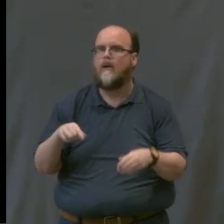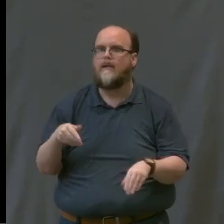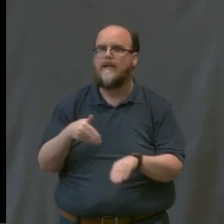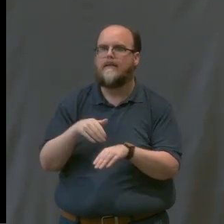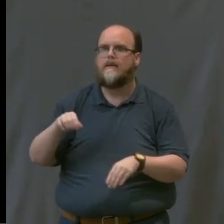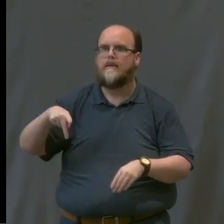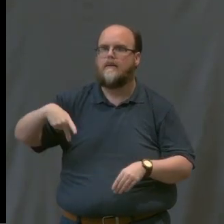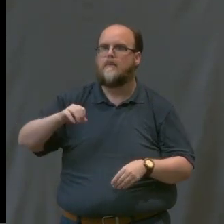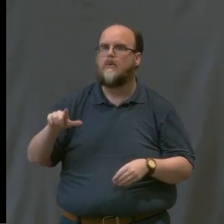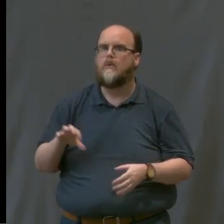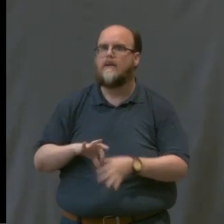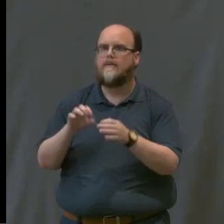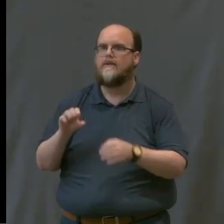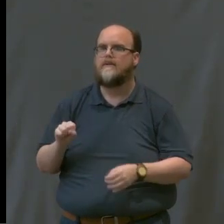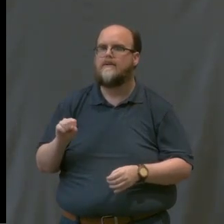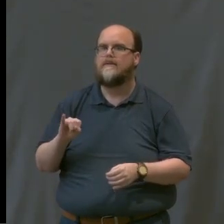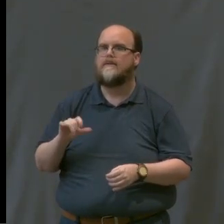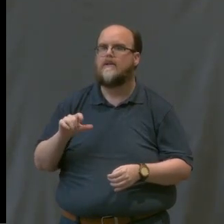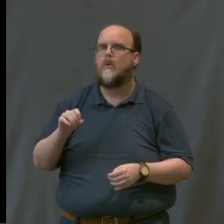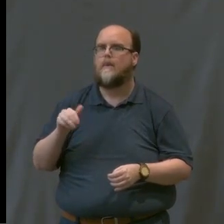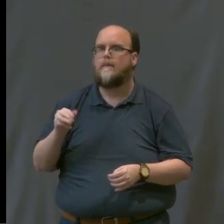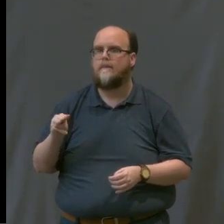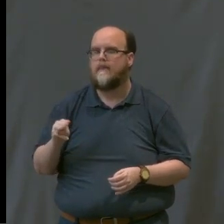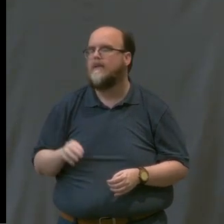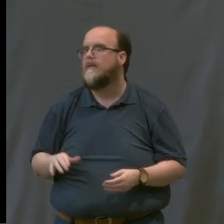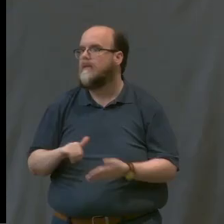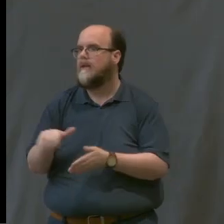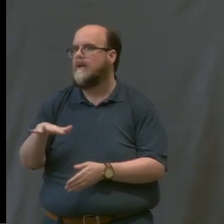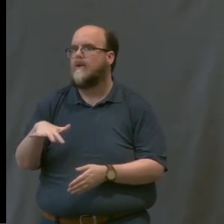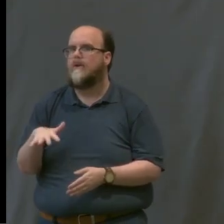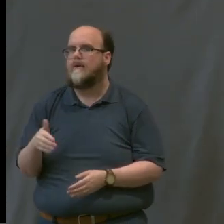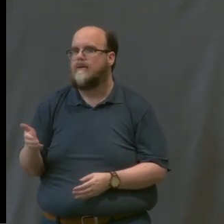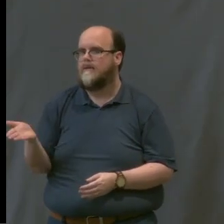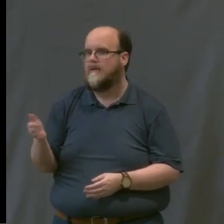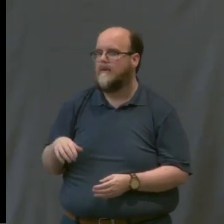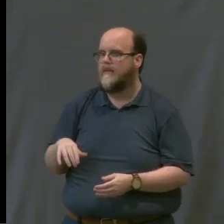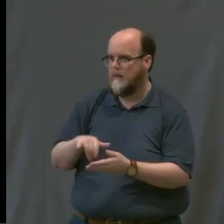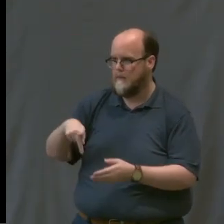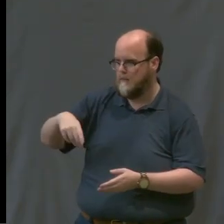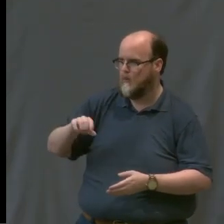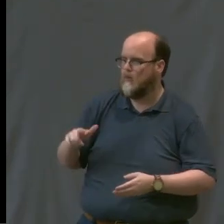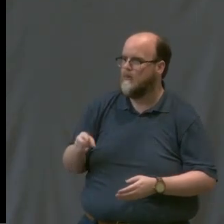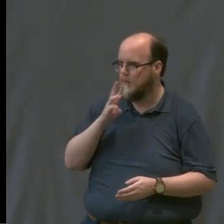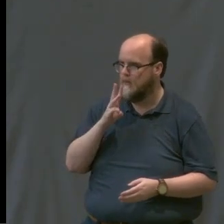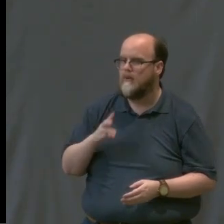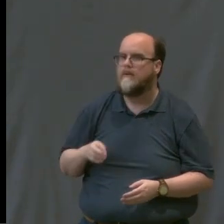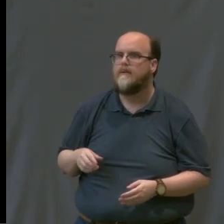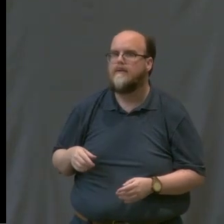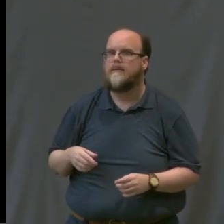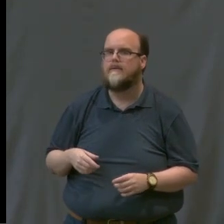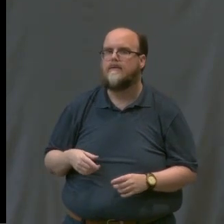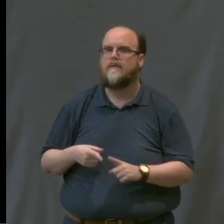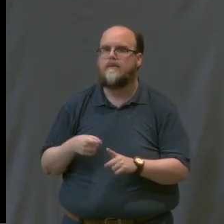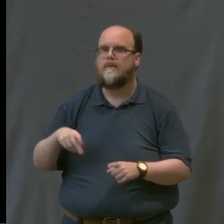Siloam. Now, this area right here is actually runoff from the pool of Siloam. The